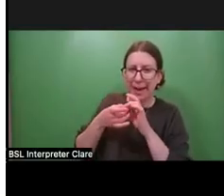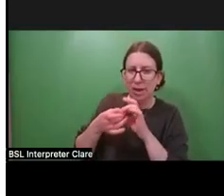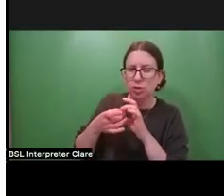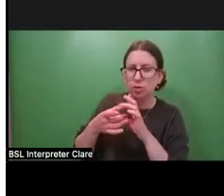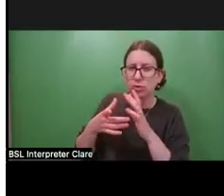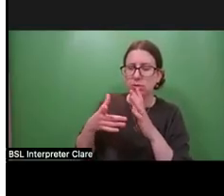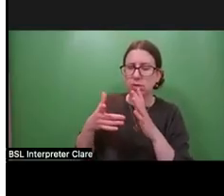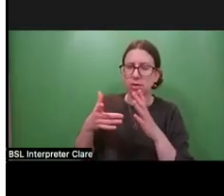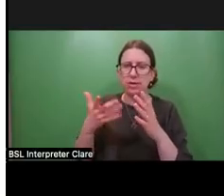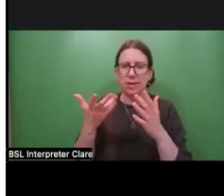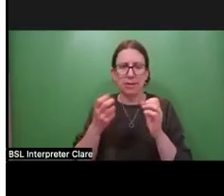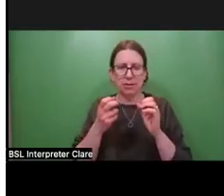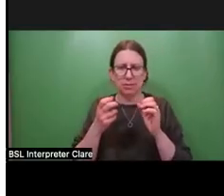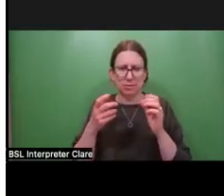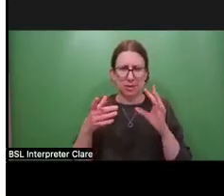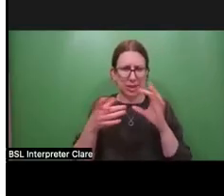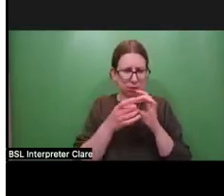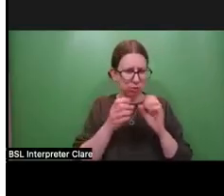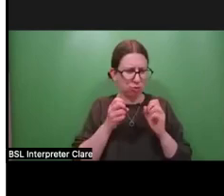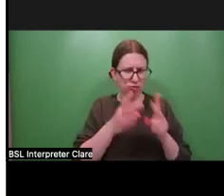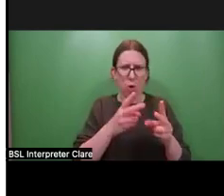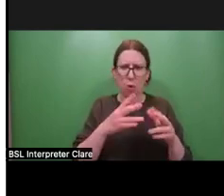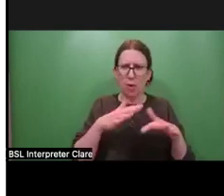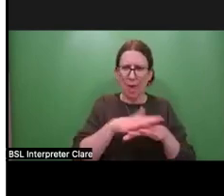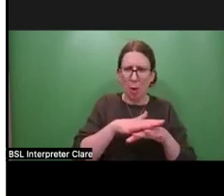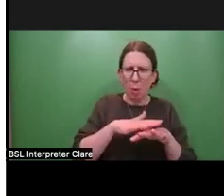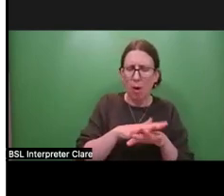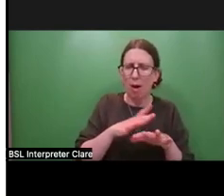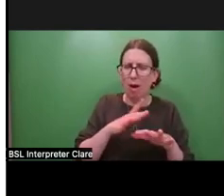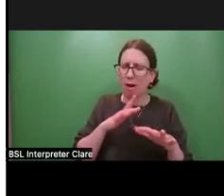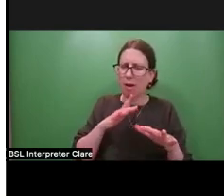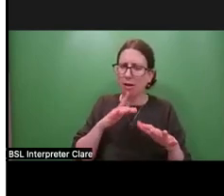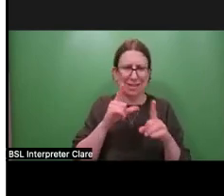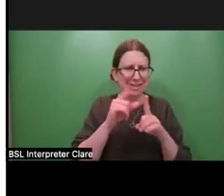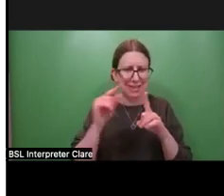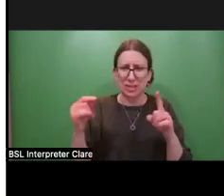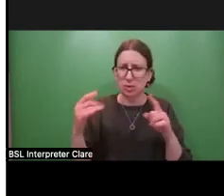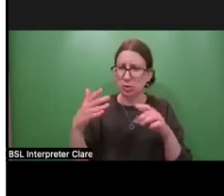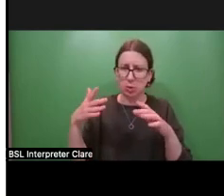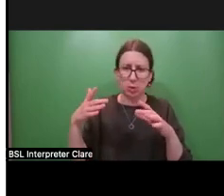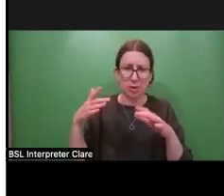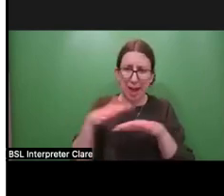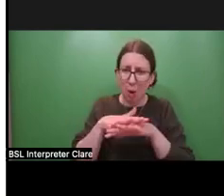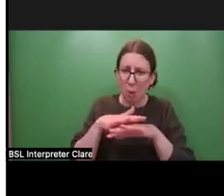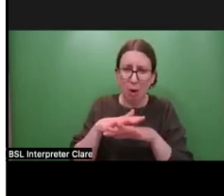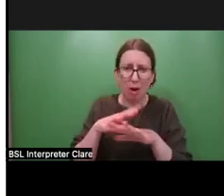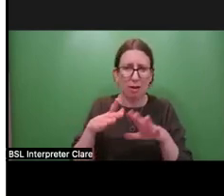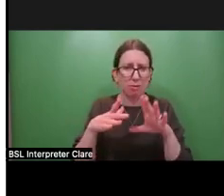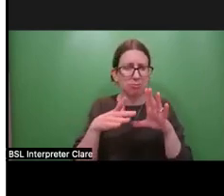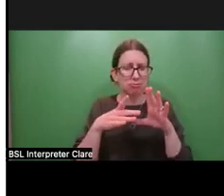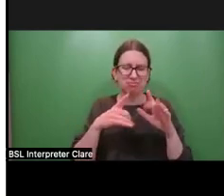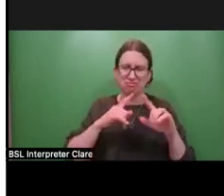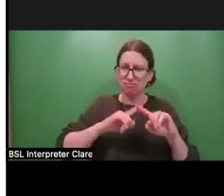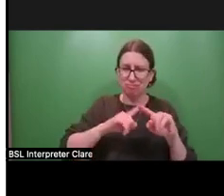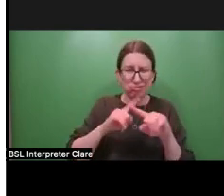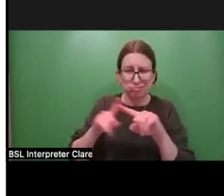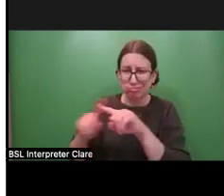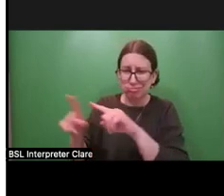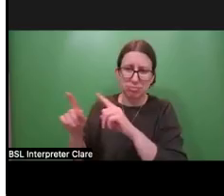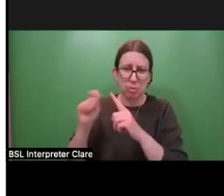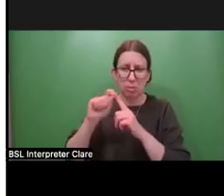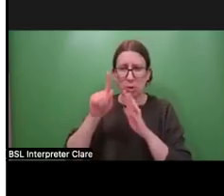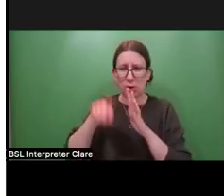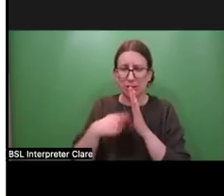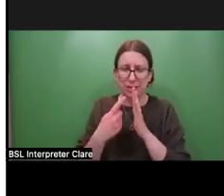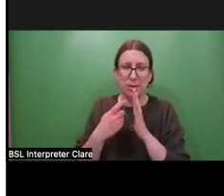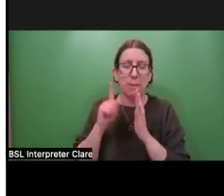in the road network and its relationship with packet switching and the digital network, and various other kind of projects. So